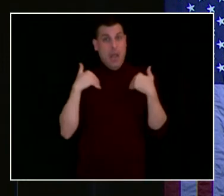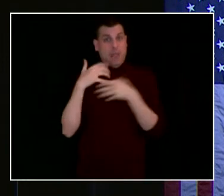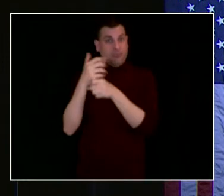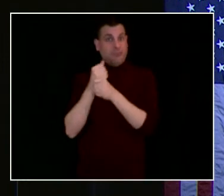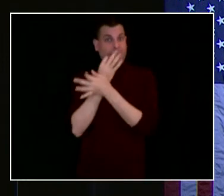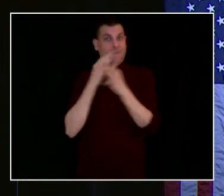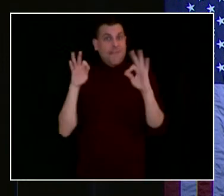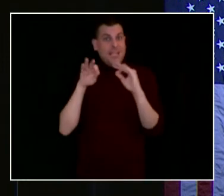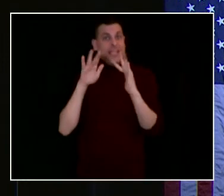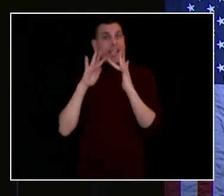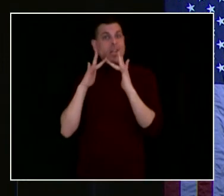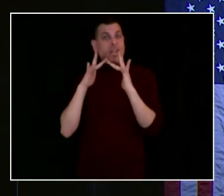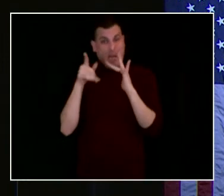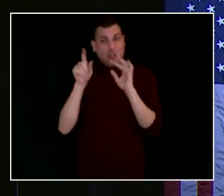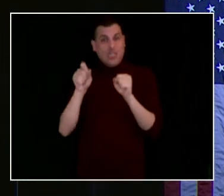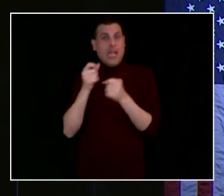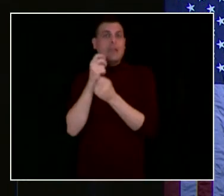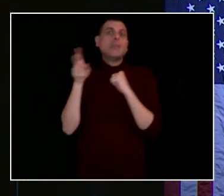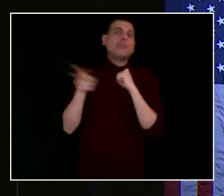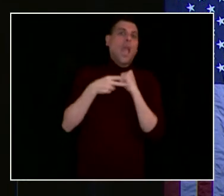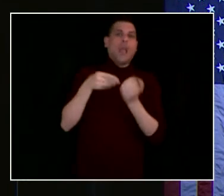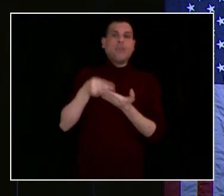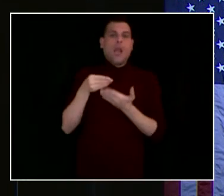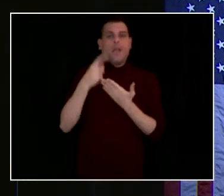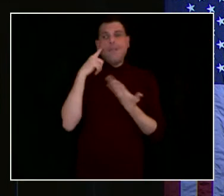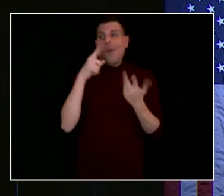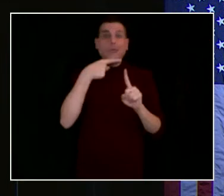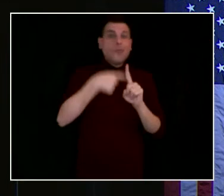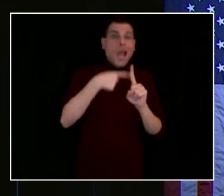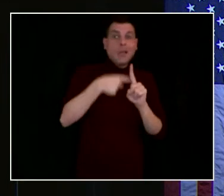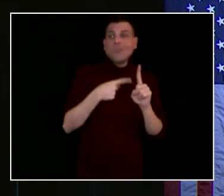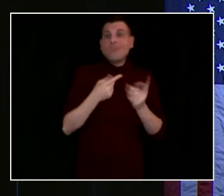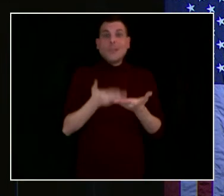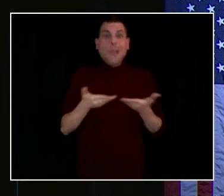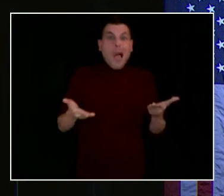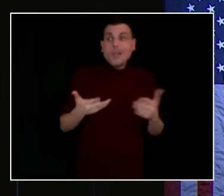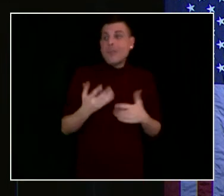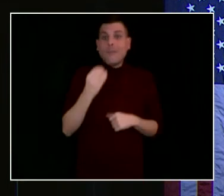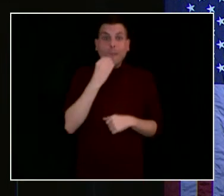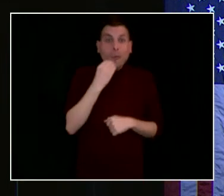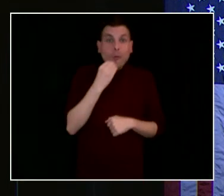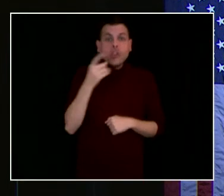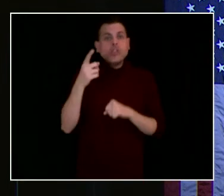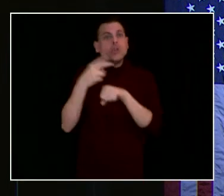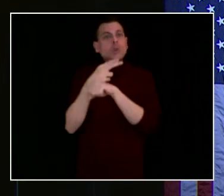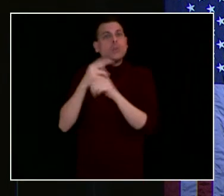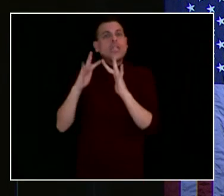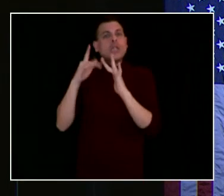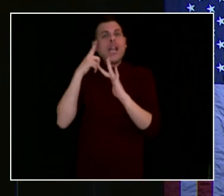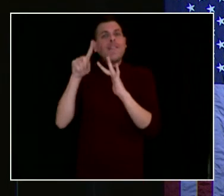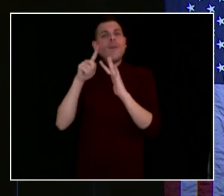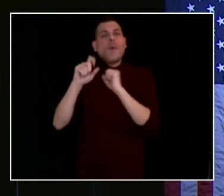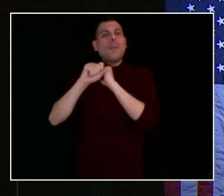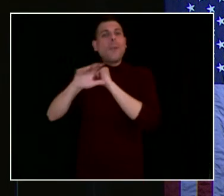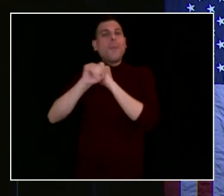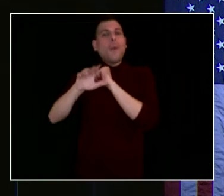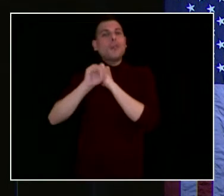rent, supplies, and food. She uses the internet to promote her small business,